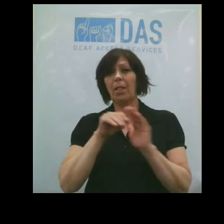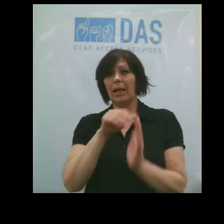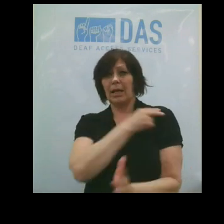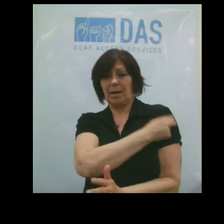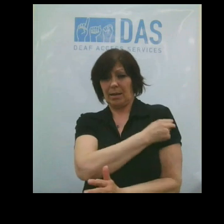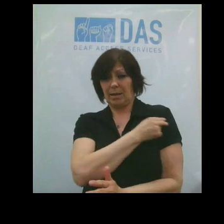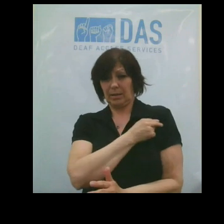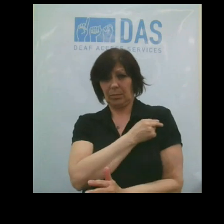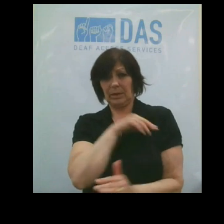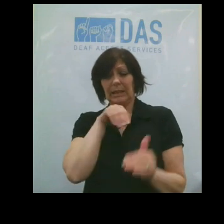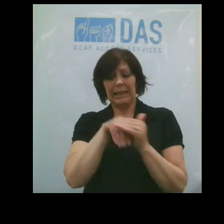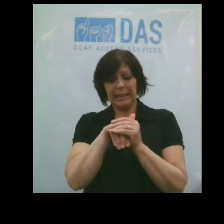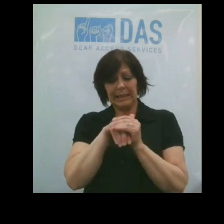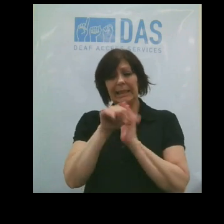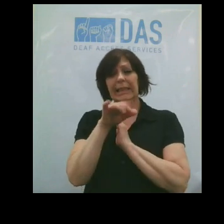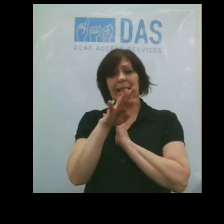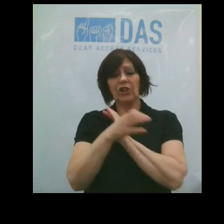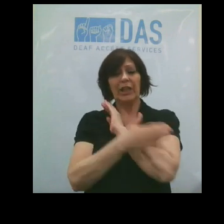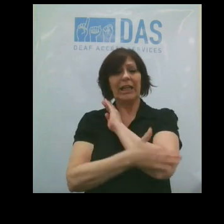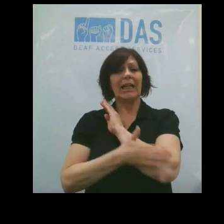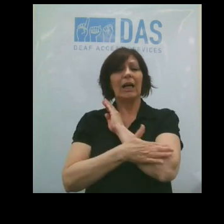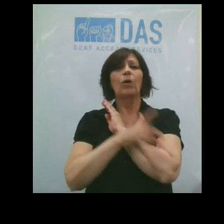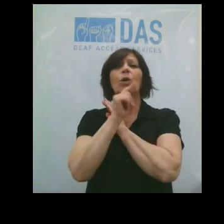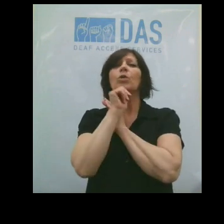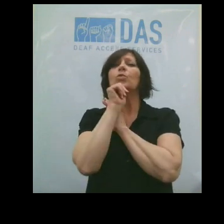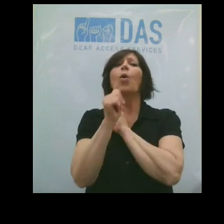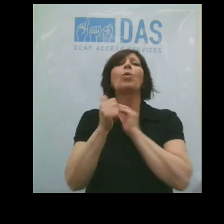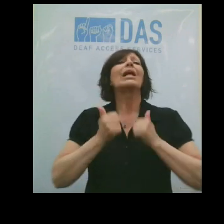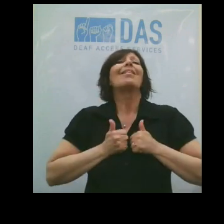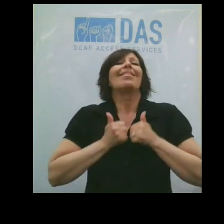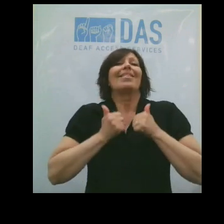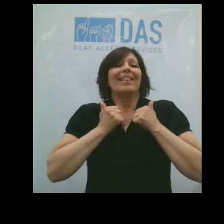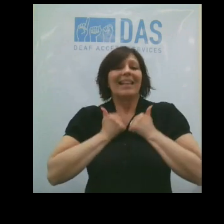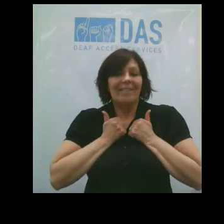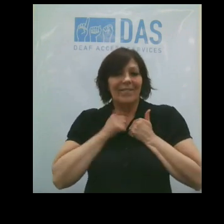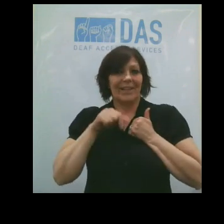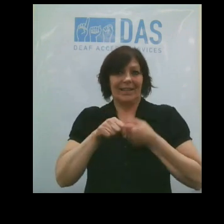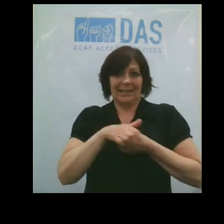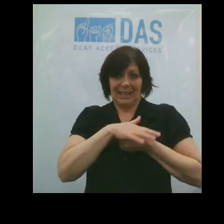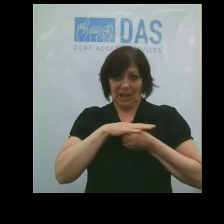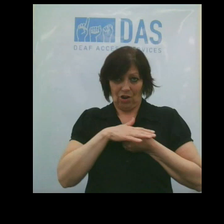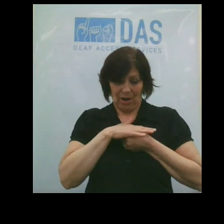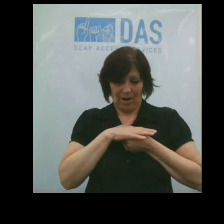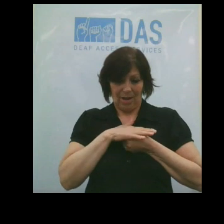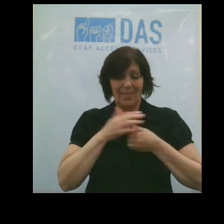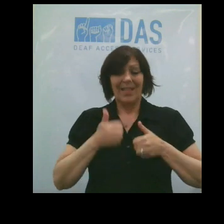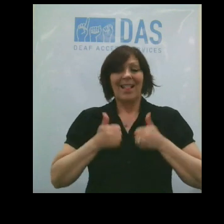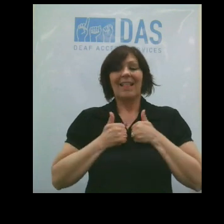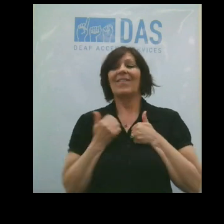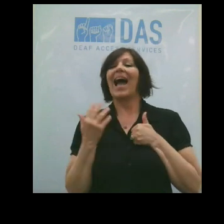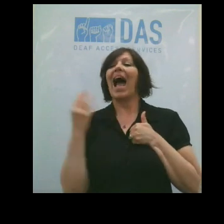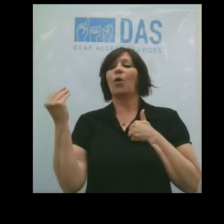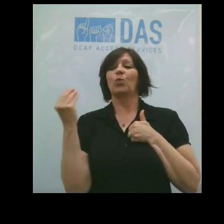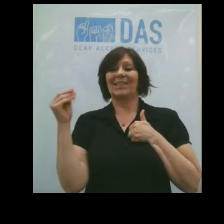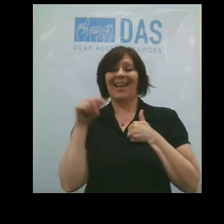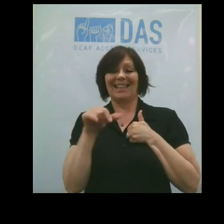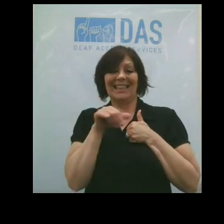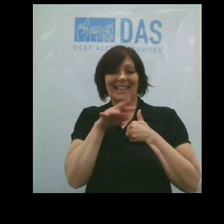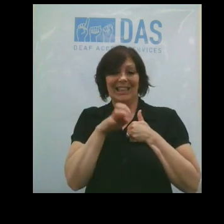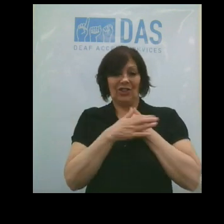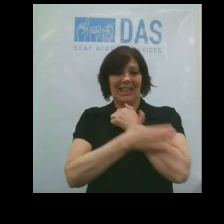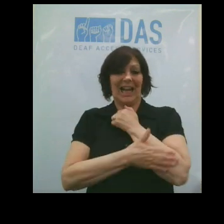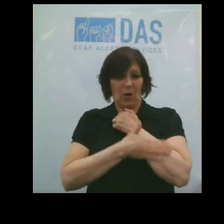in Erie County who do not reside in the Western New York Economic Development Region. They reside outside of it. So that we